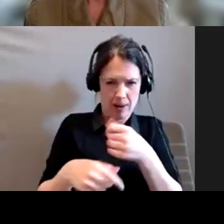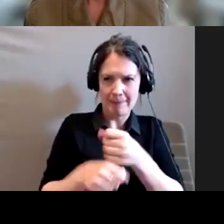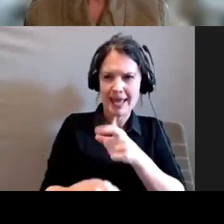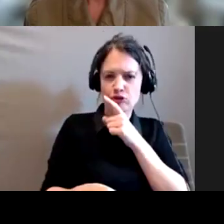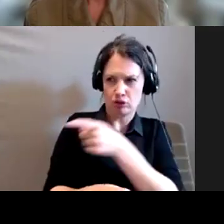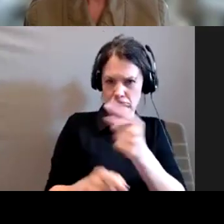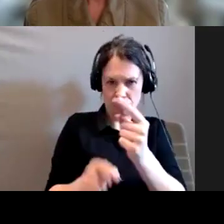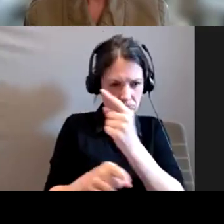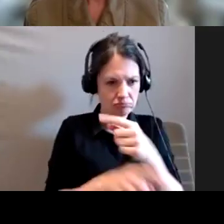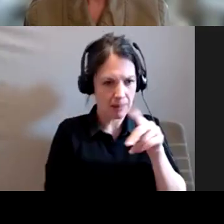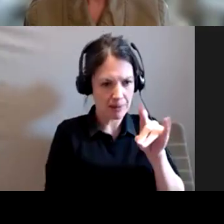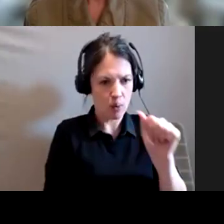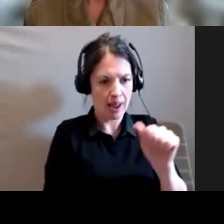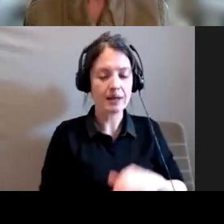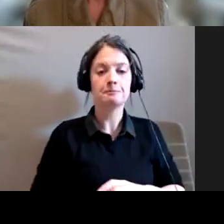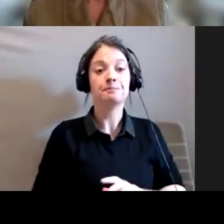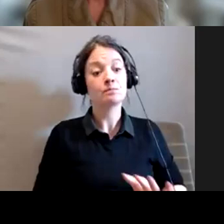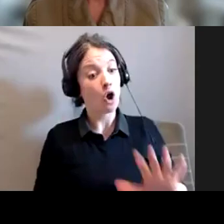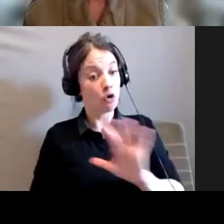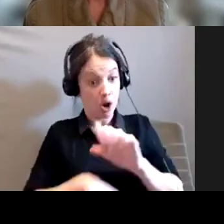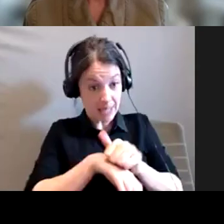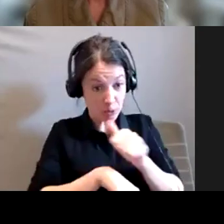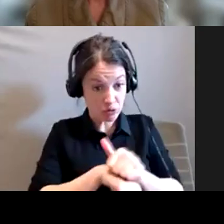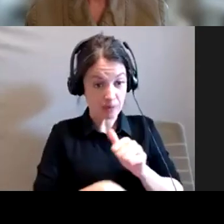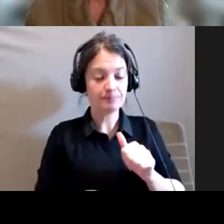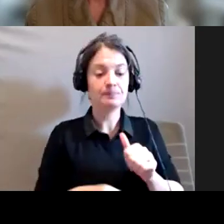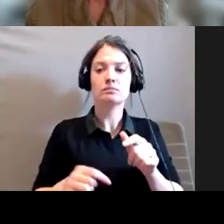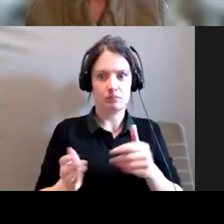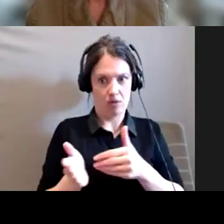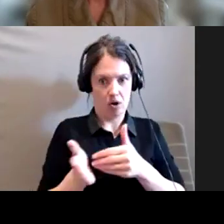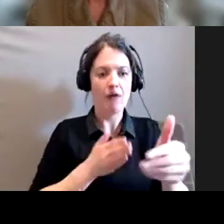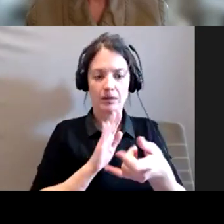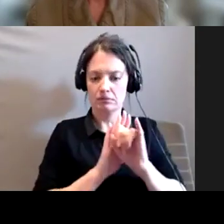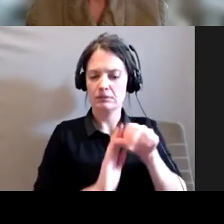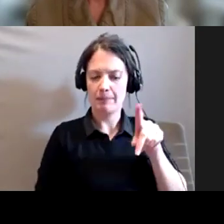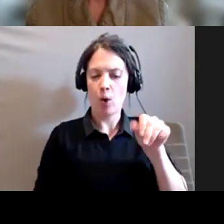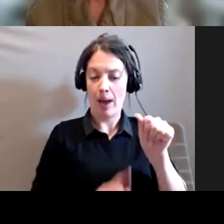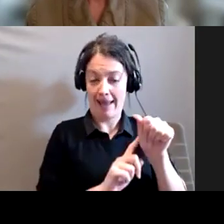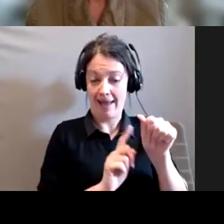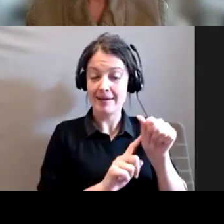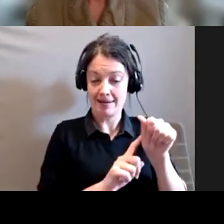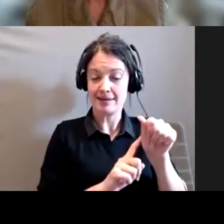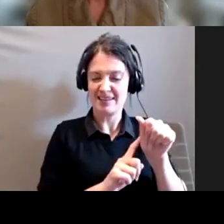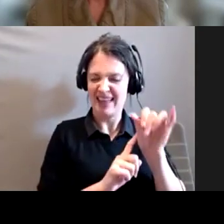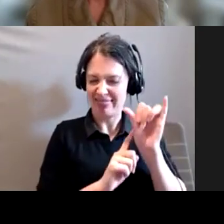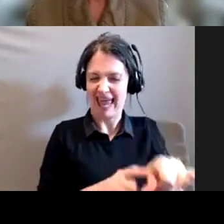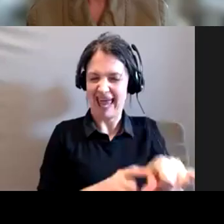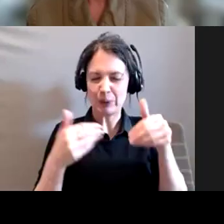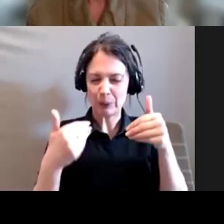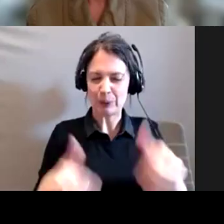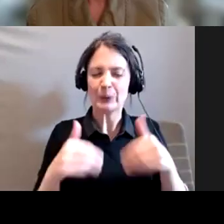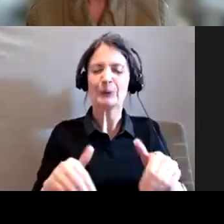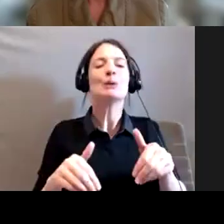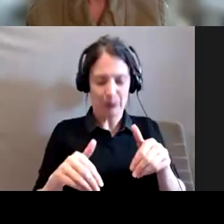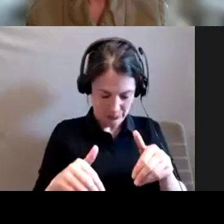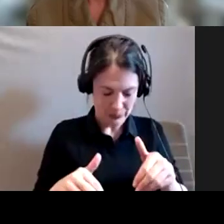case managers across the province of Alberta consistently identify that powers of attorney as a significant form of elder